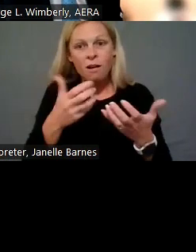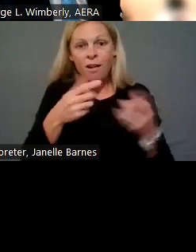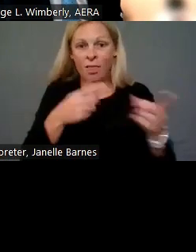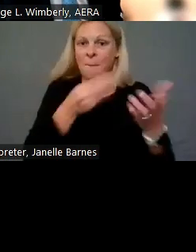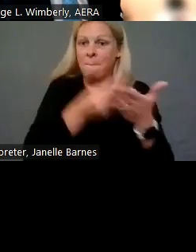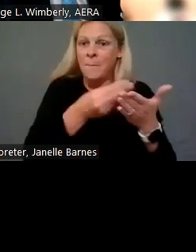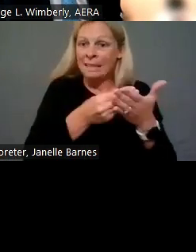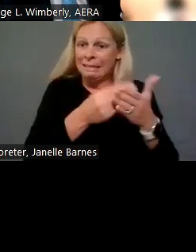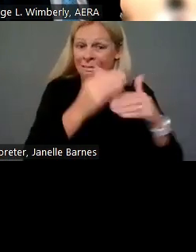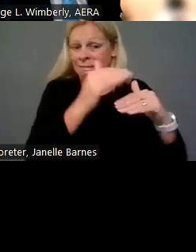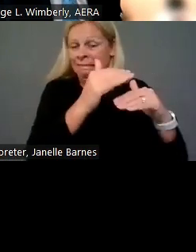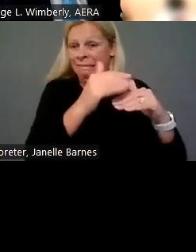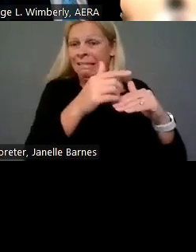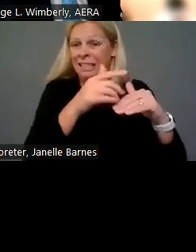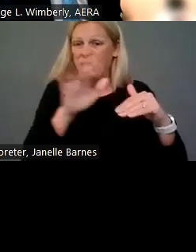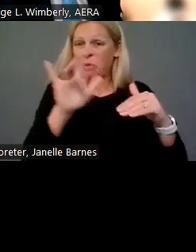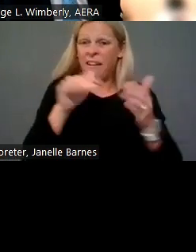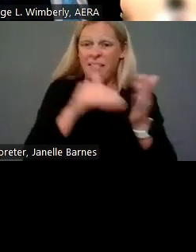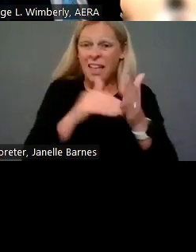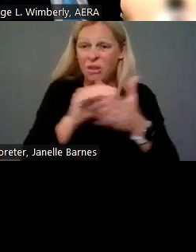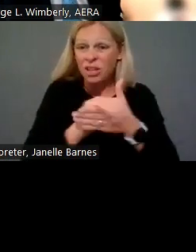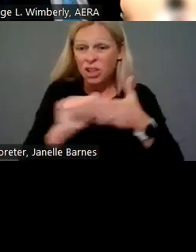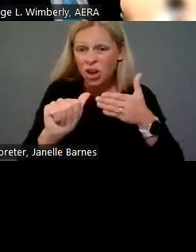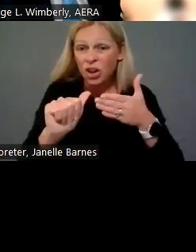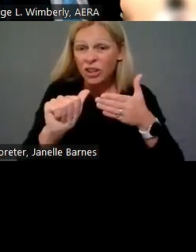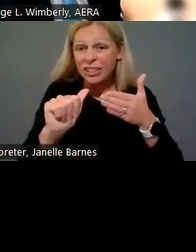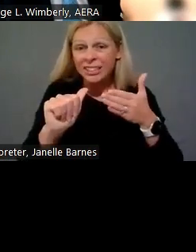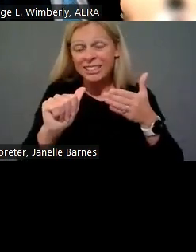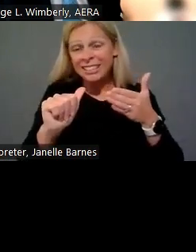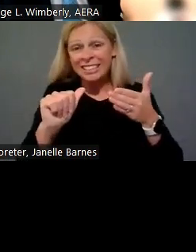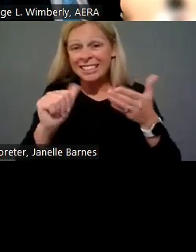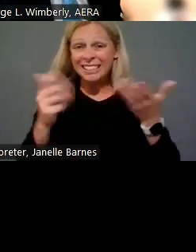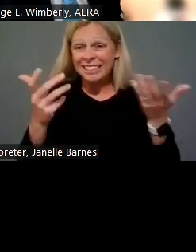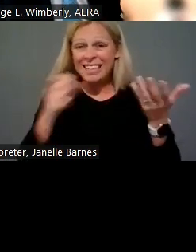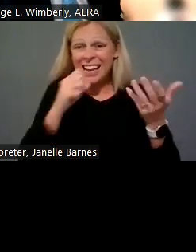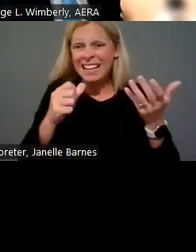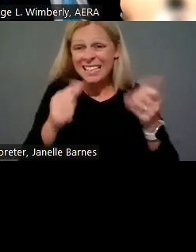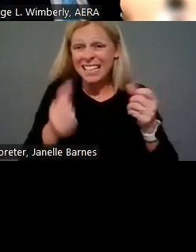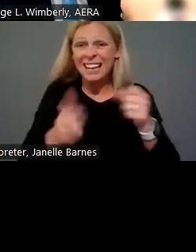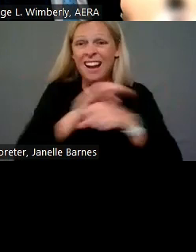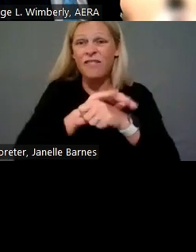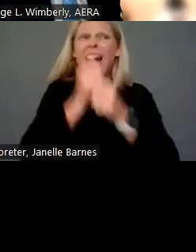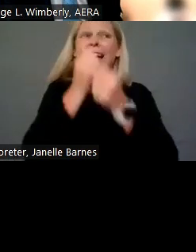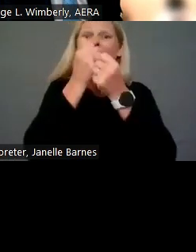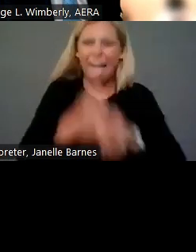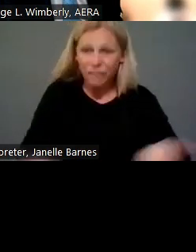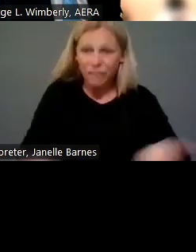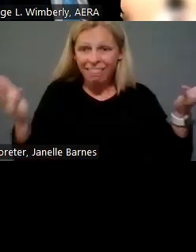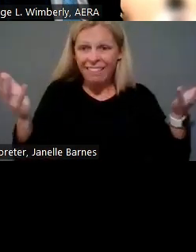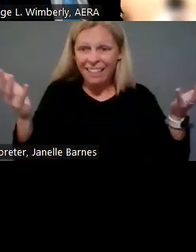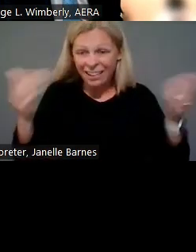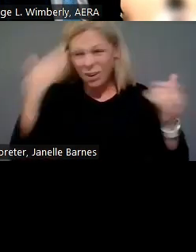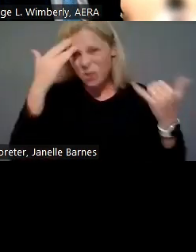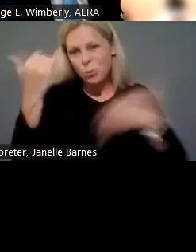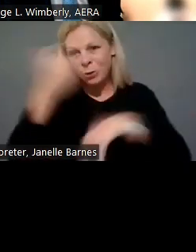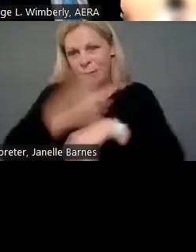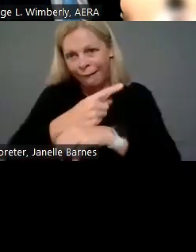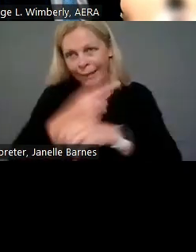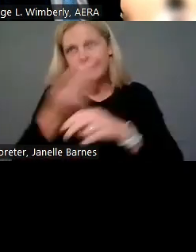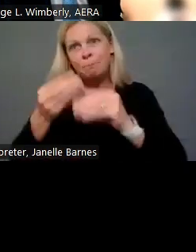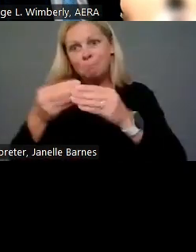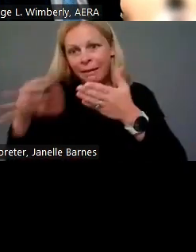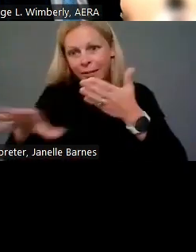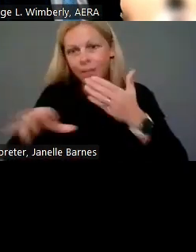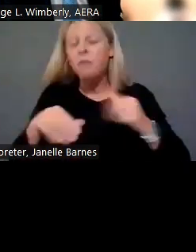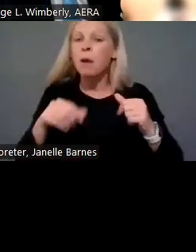know that it's $25,000 and doesn't can't cover everything these days, but at least this can